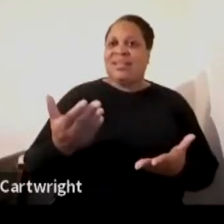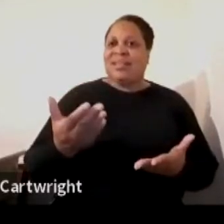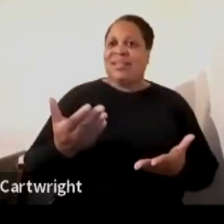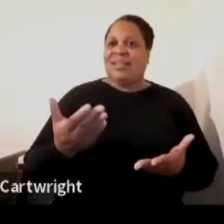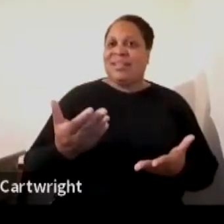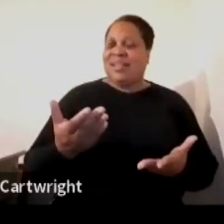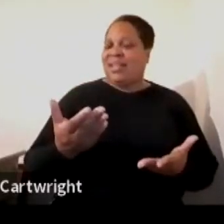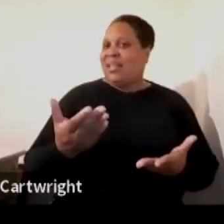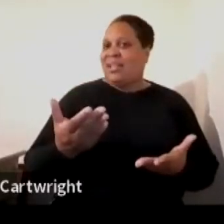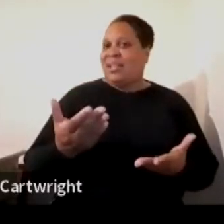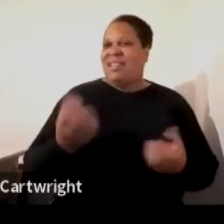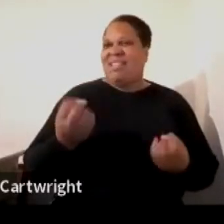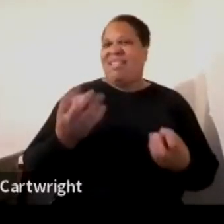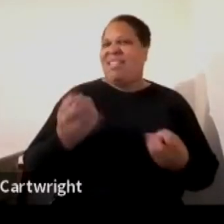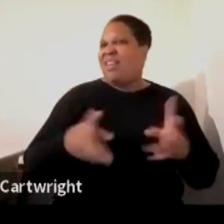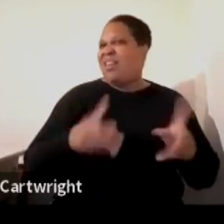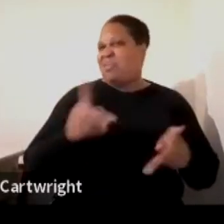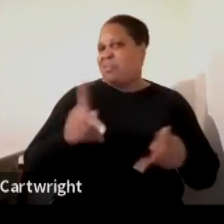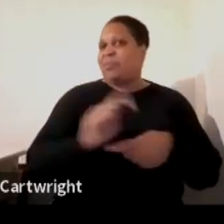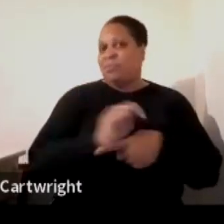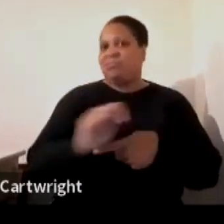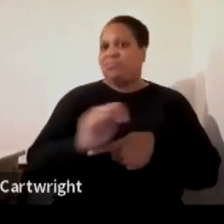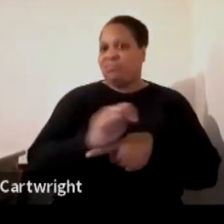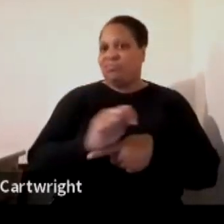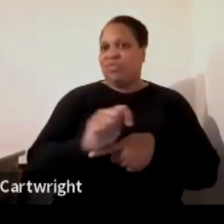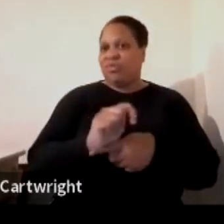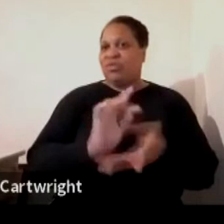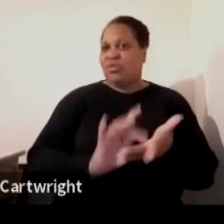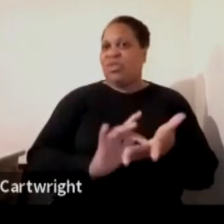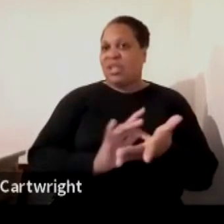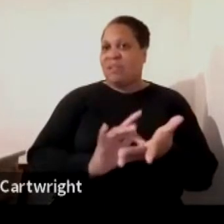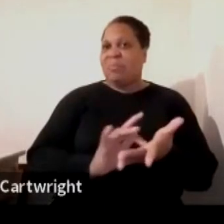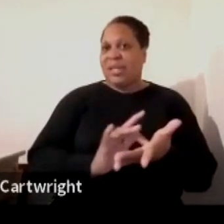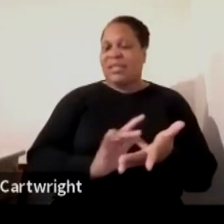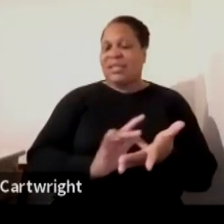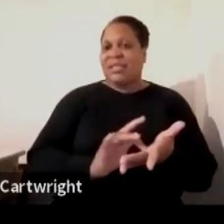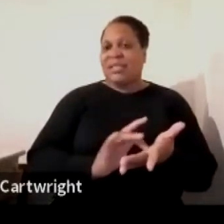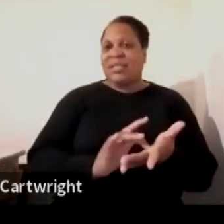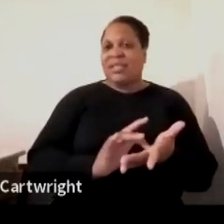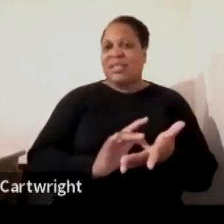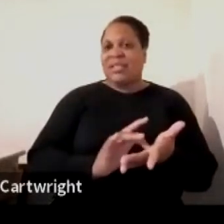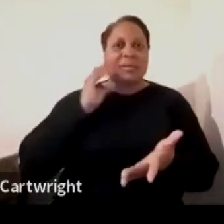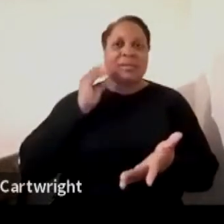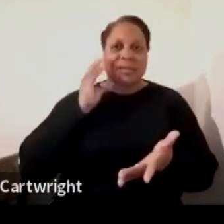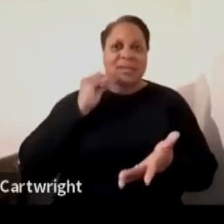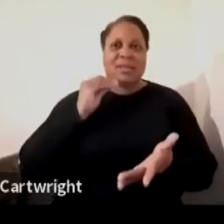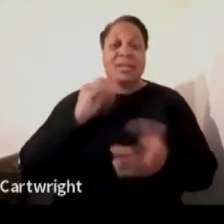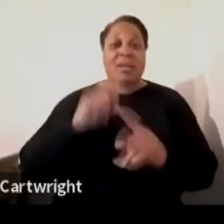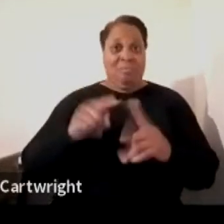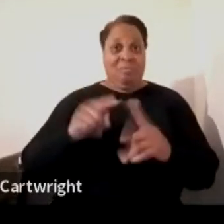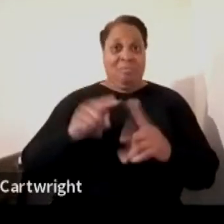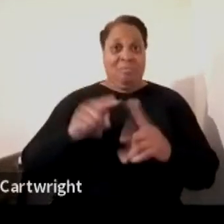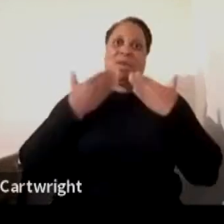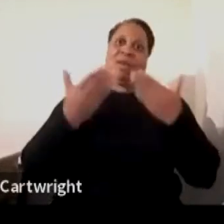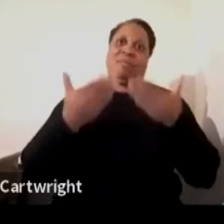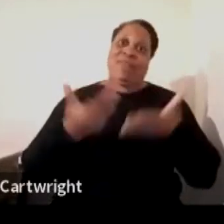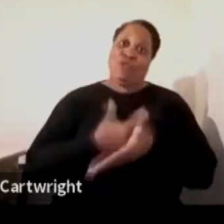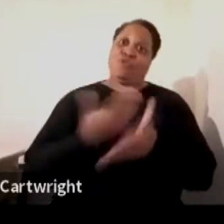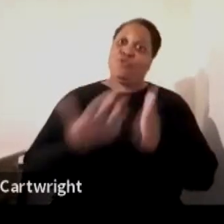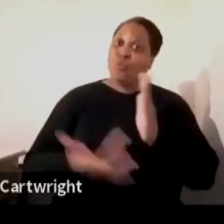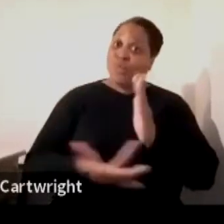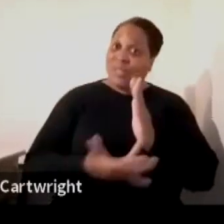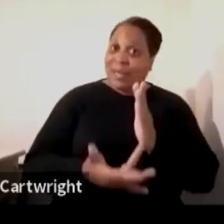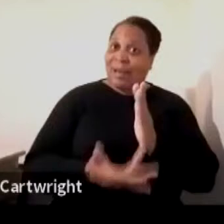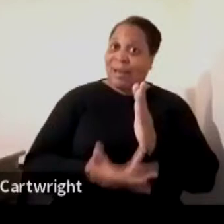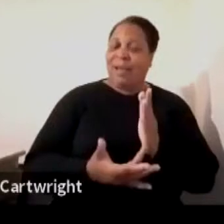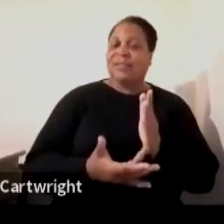a lot of people who've trained in medicine would be familiar with. We're grateful for a new technology that allows us to